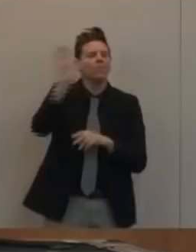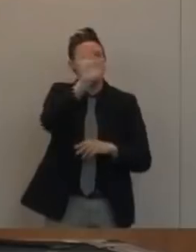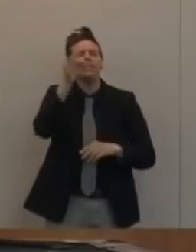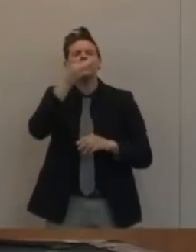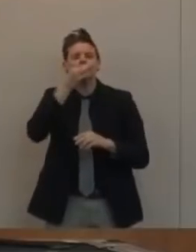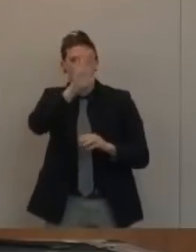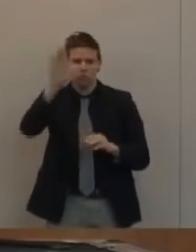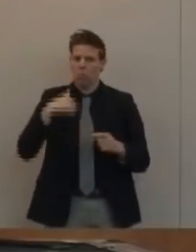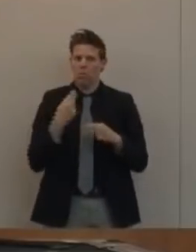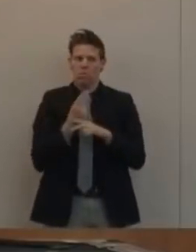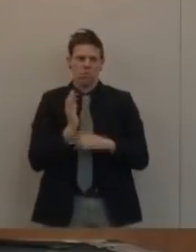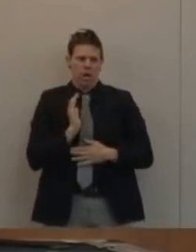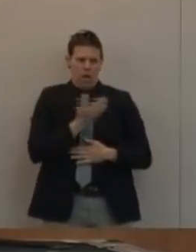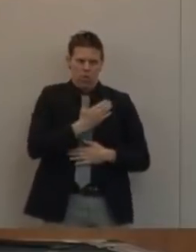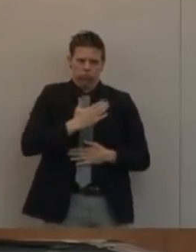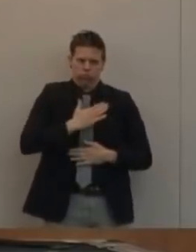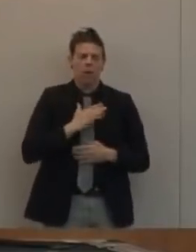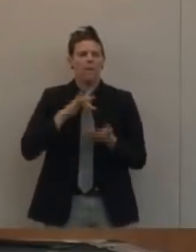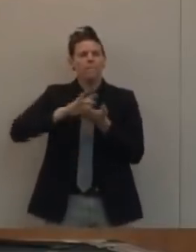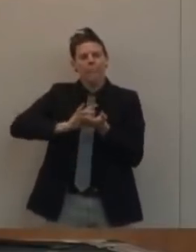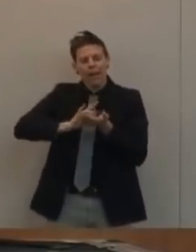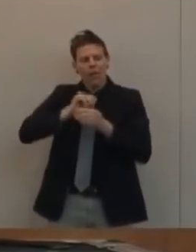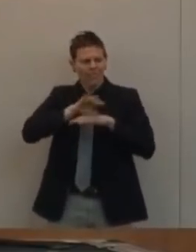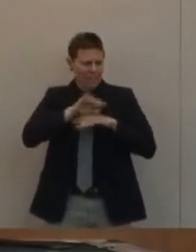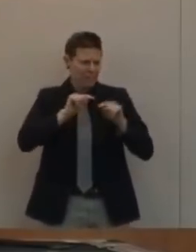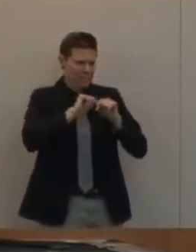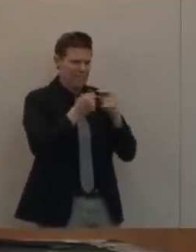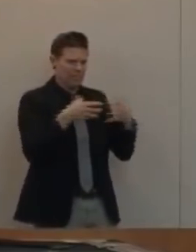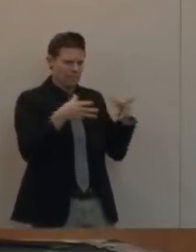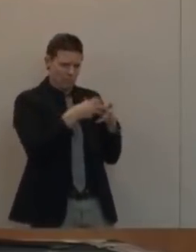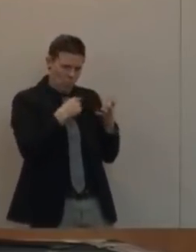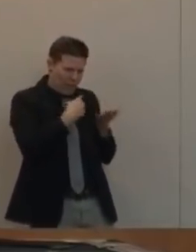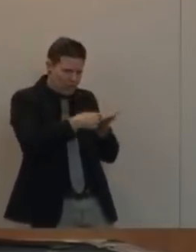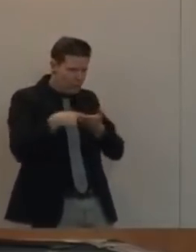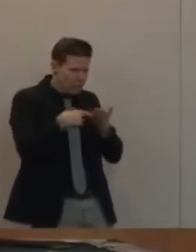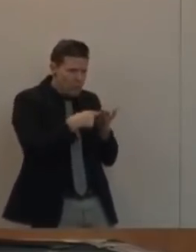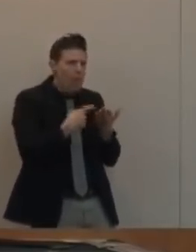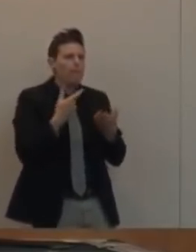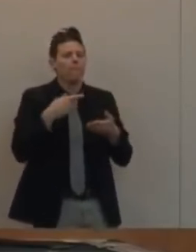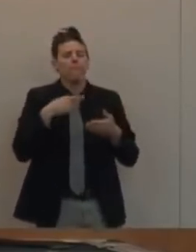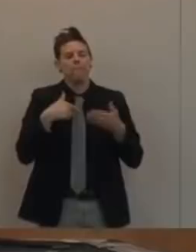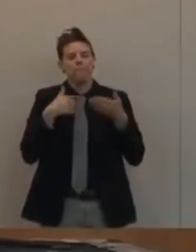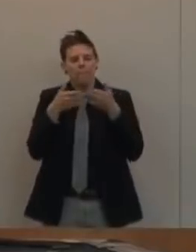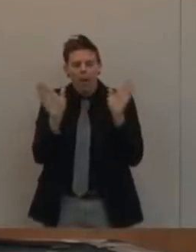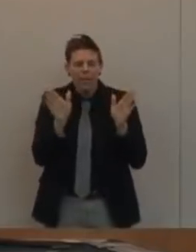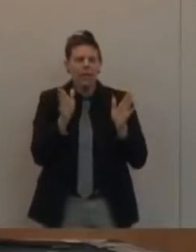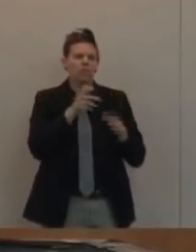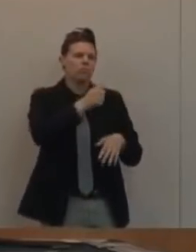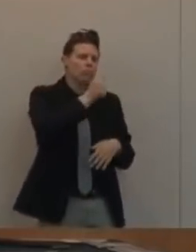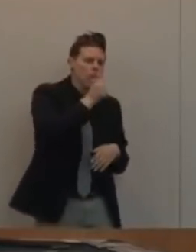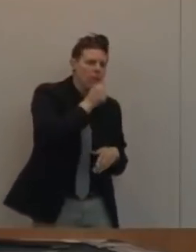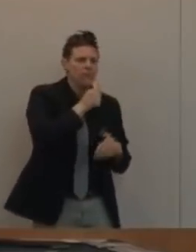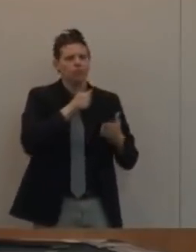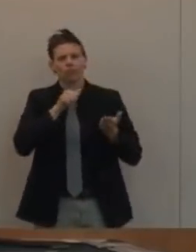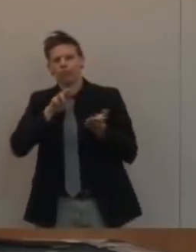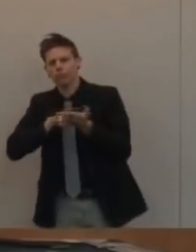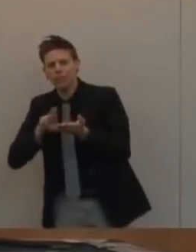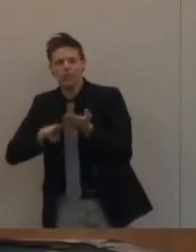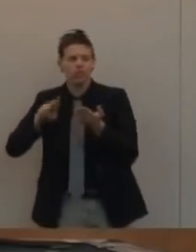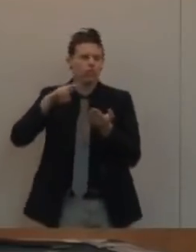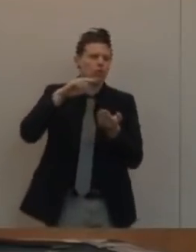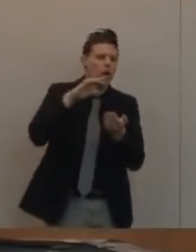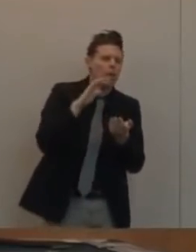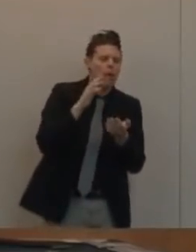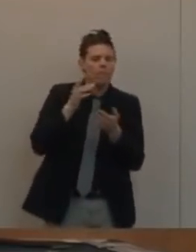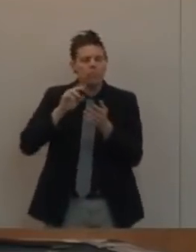the medical advisory team, it's private and public scientists, research, docs, and the national labs and